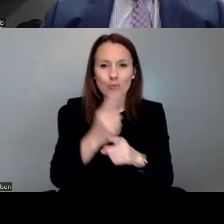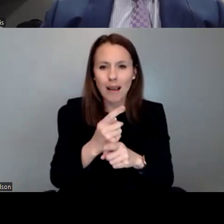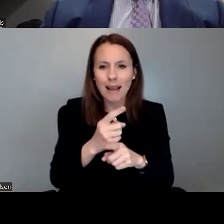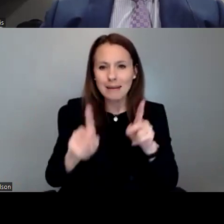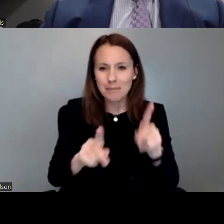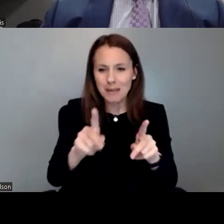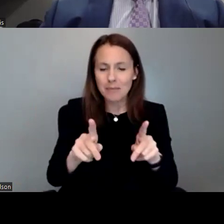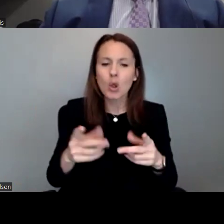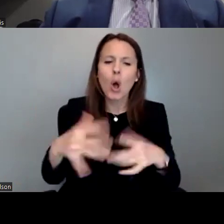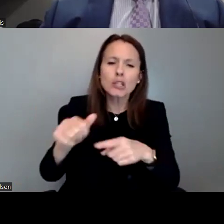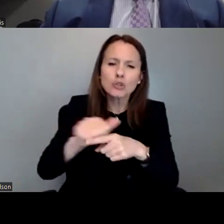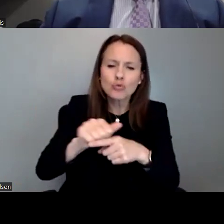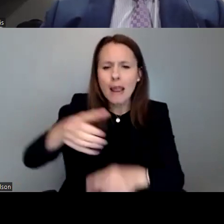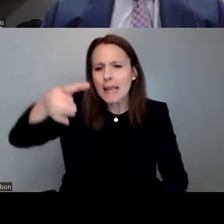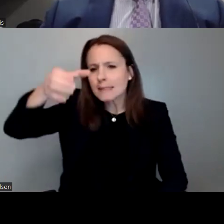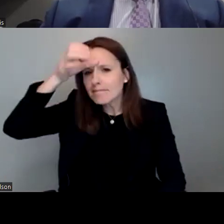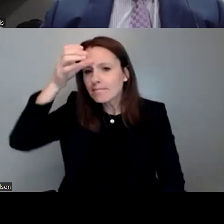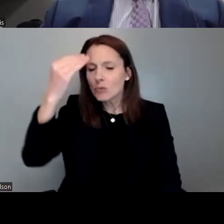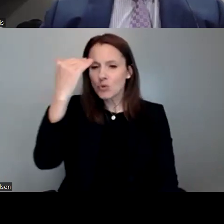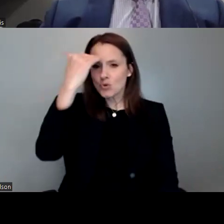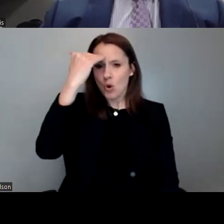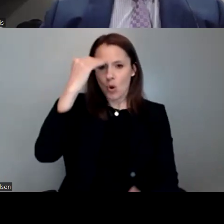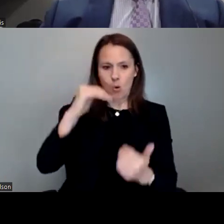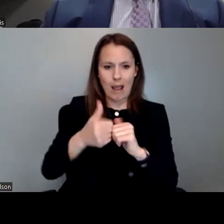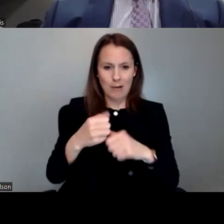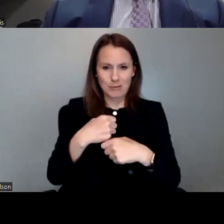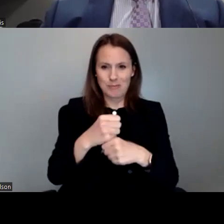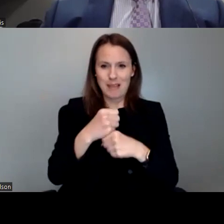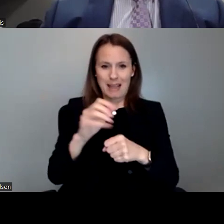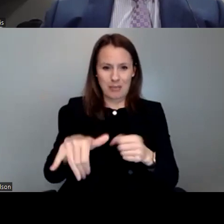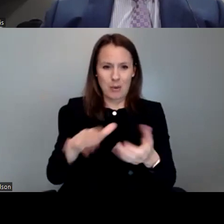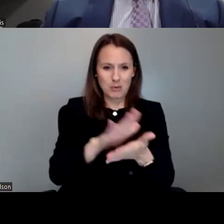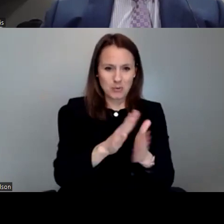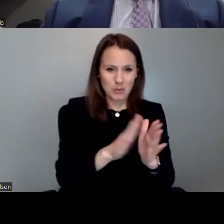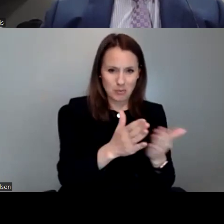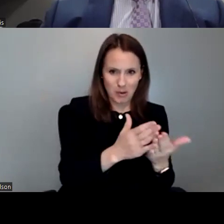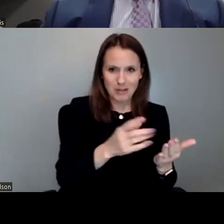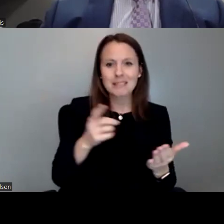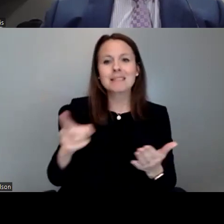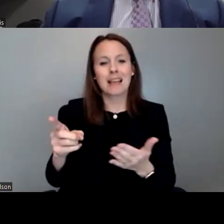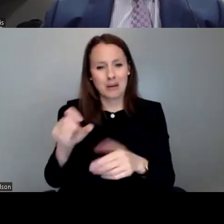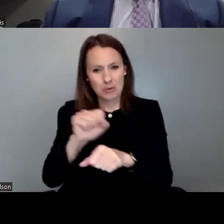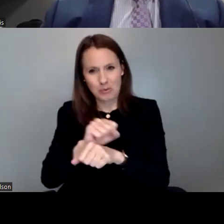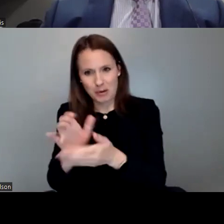are trained professionally to be able to produce those textbooks. So Our